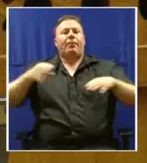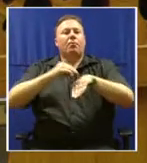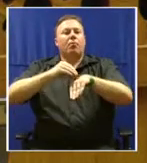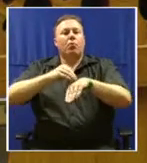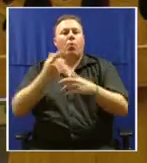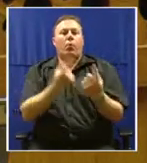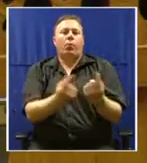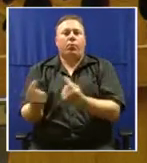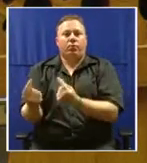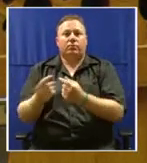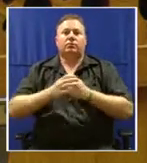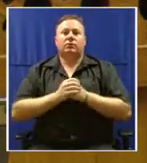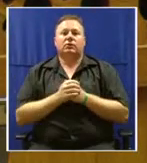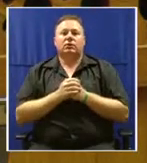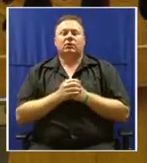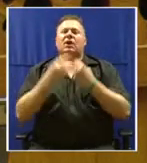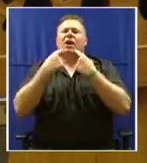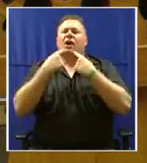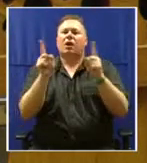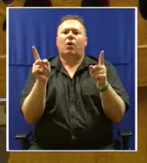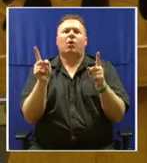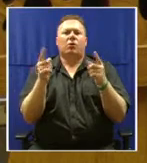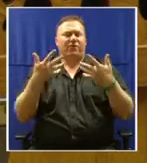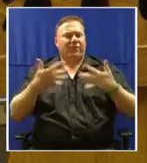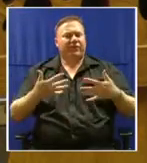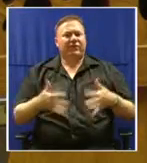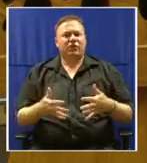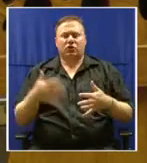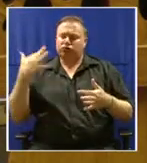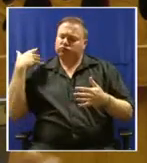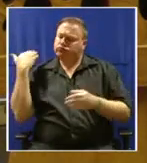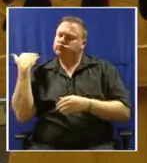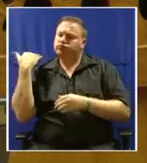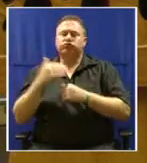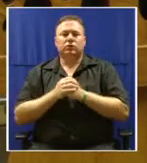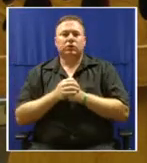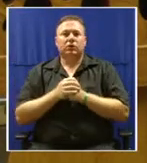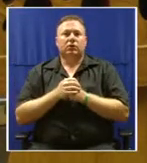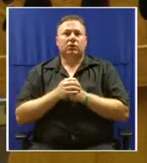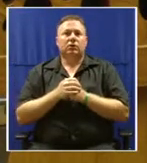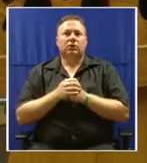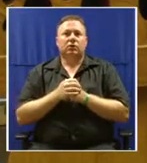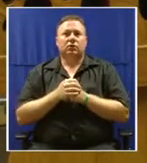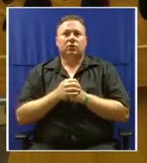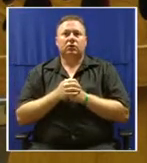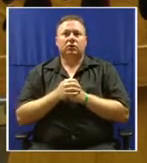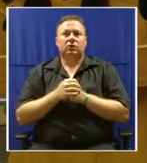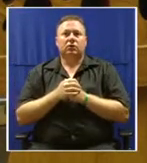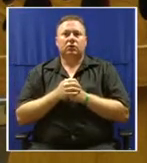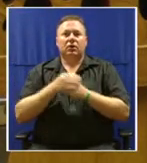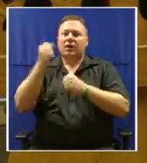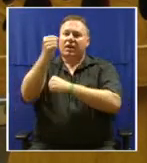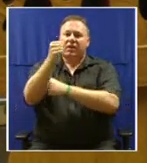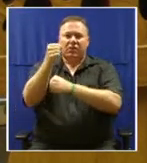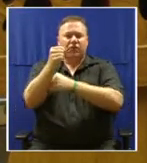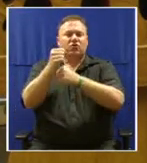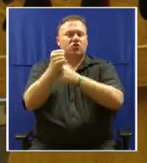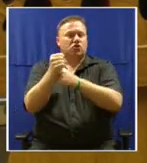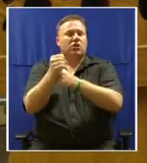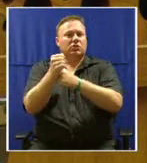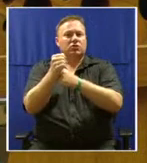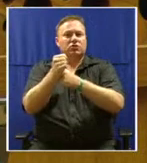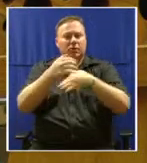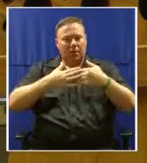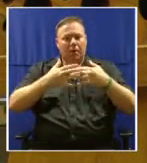We announced that we would be embarking on a massive rollout of infrastructure throughout the